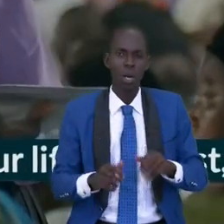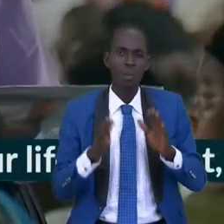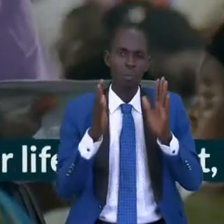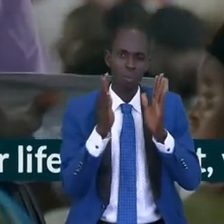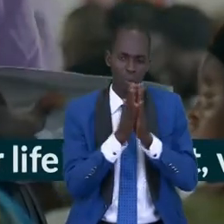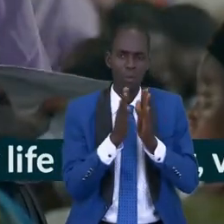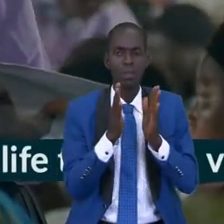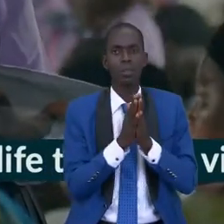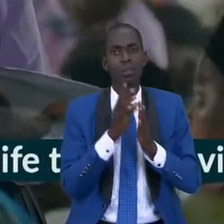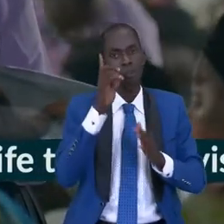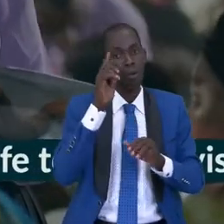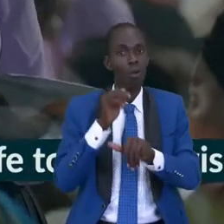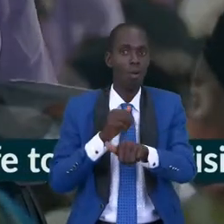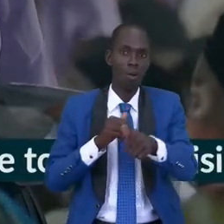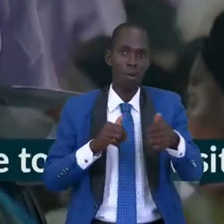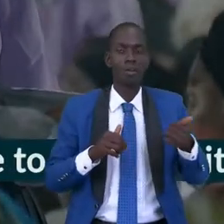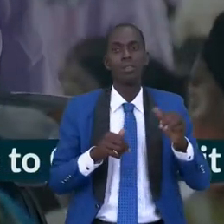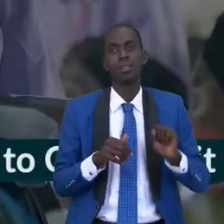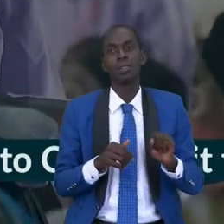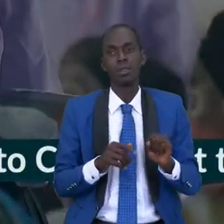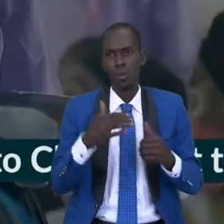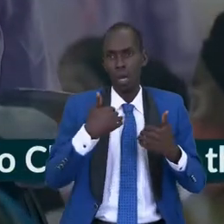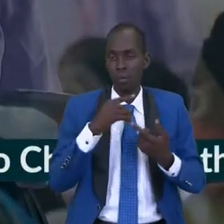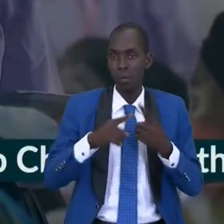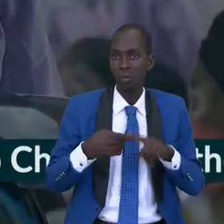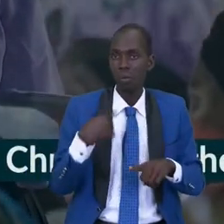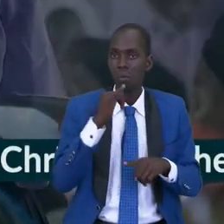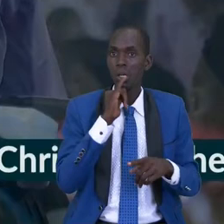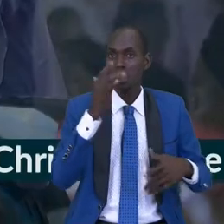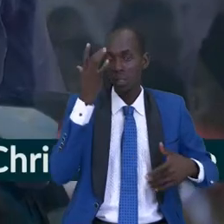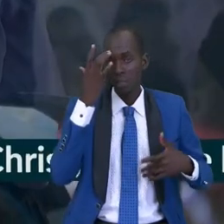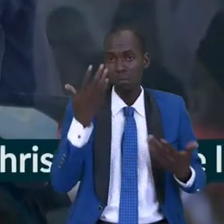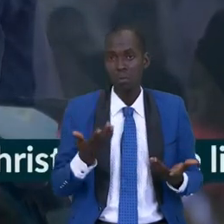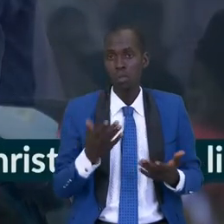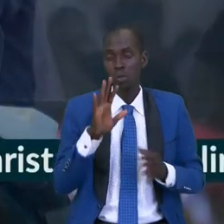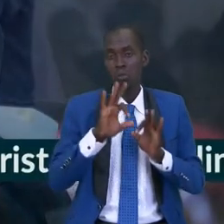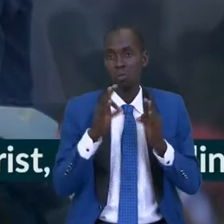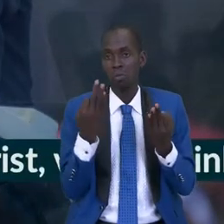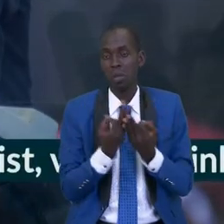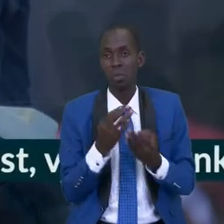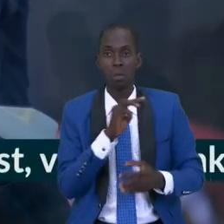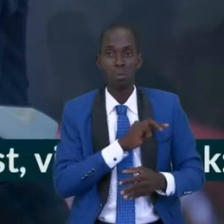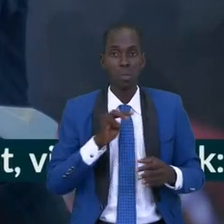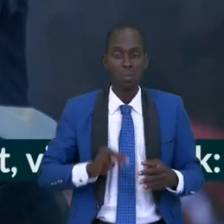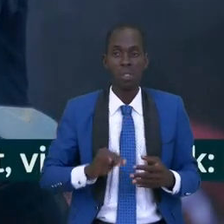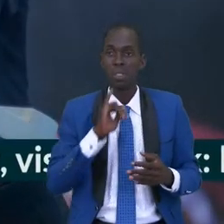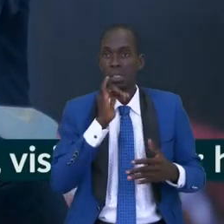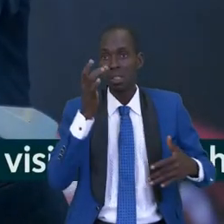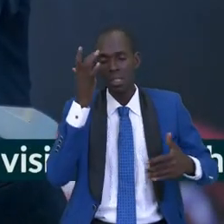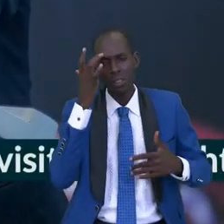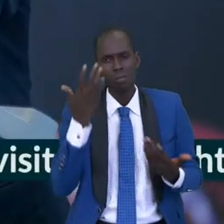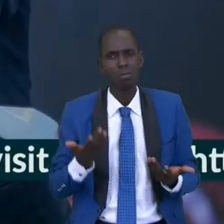Please click it. Fill the form so that we can assist you